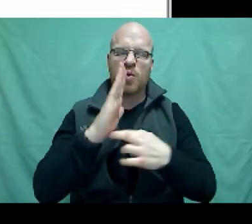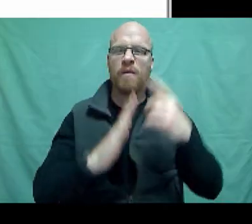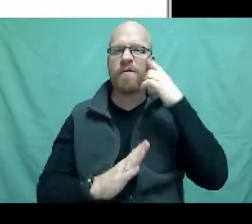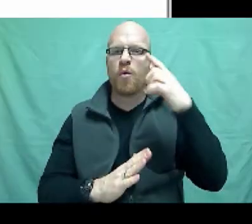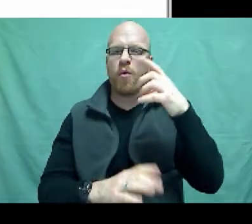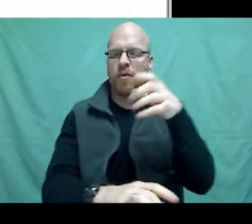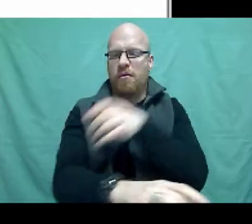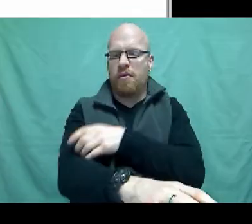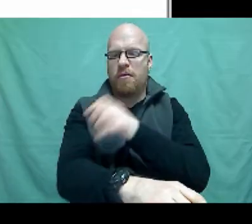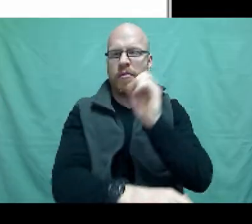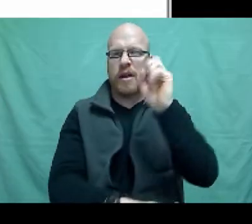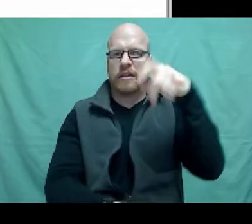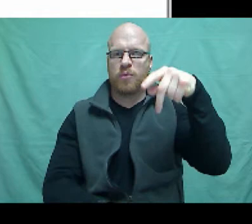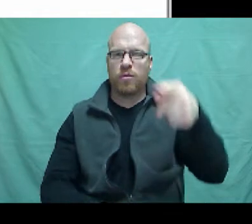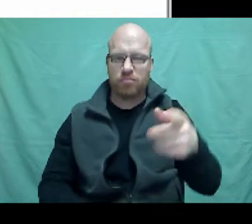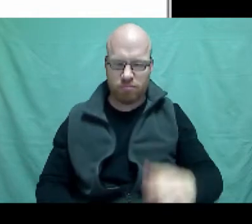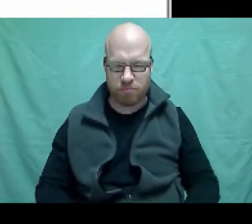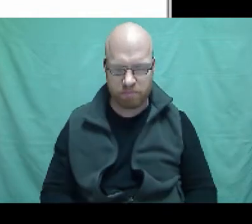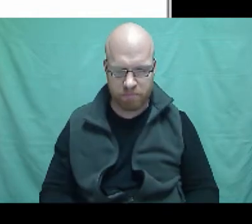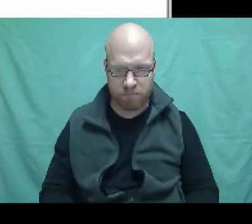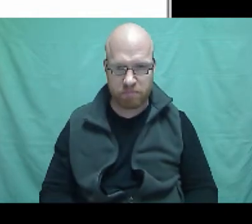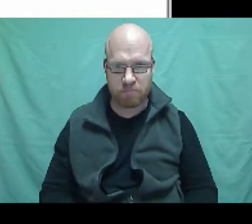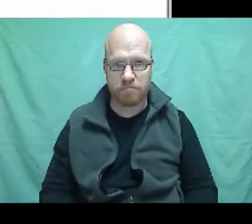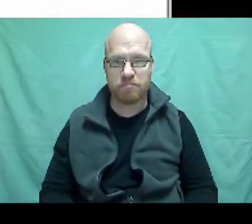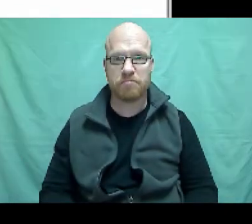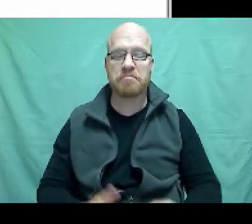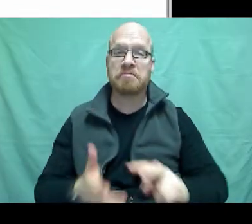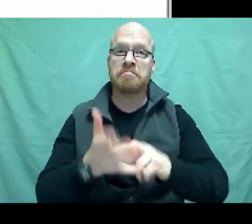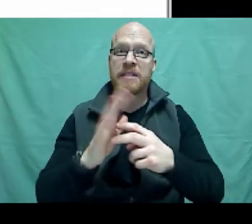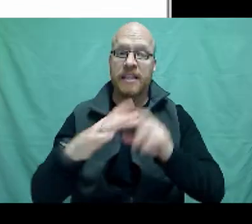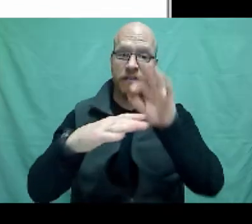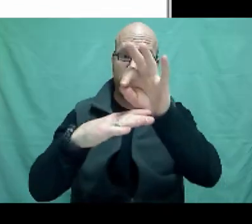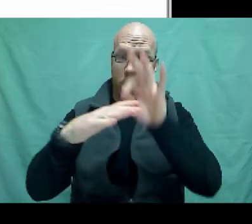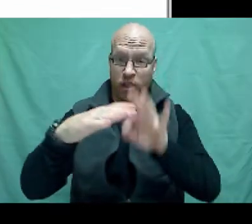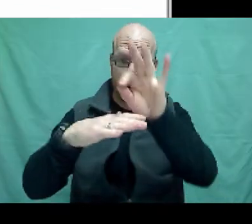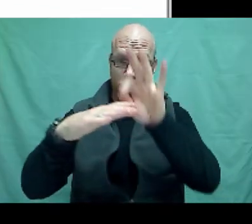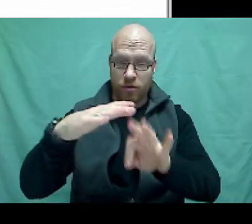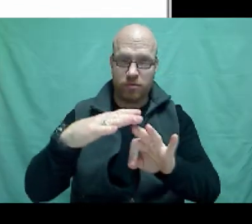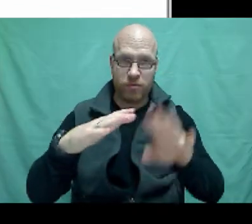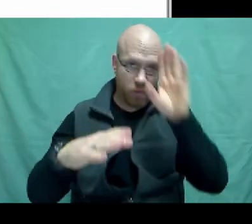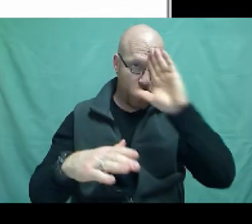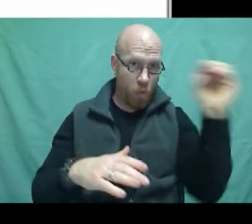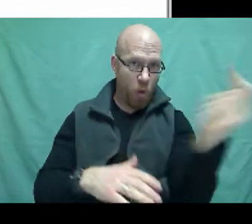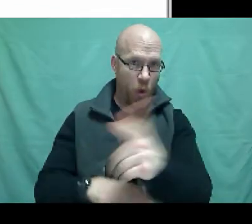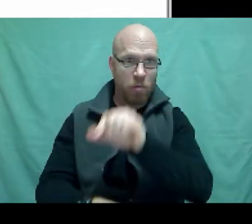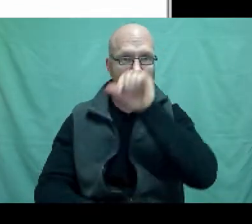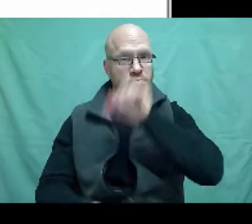rule, meaning a division rule for dealing with exponents.